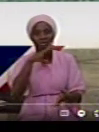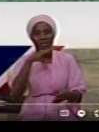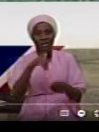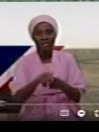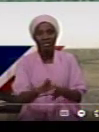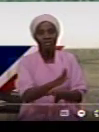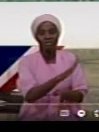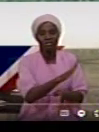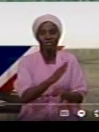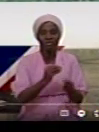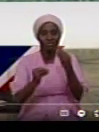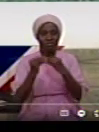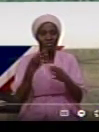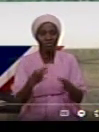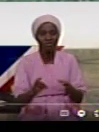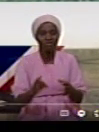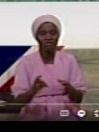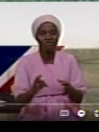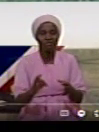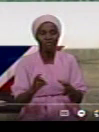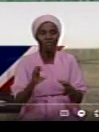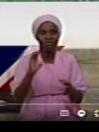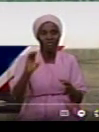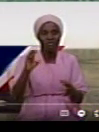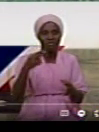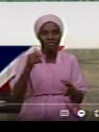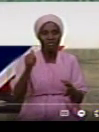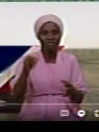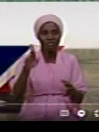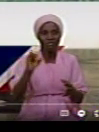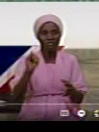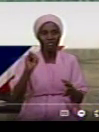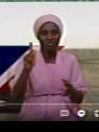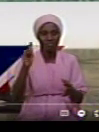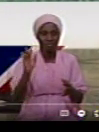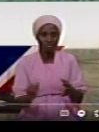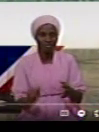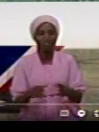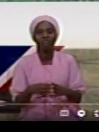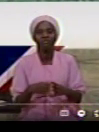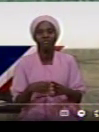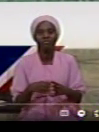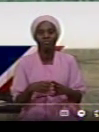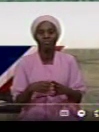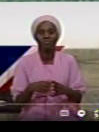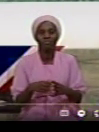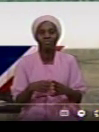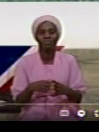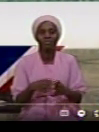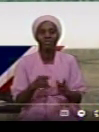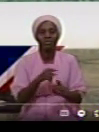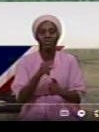they come, they come. But they are sports in your feast of charity.